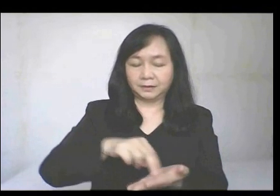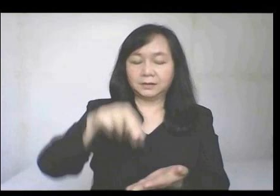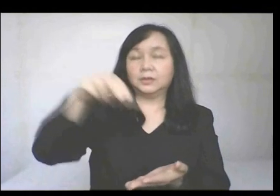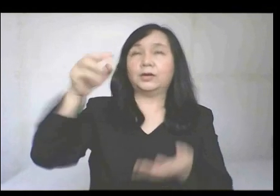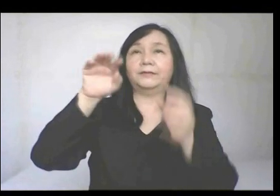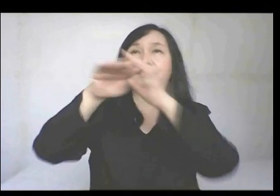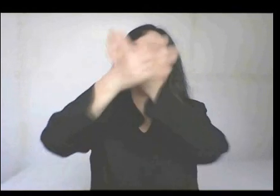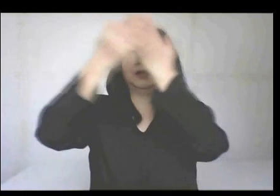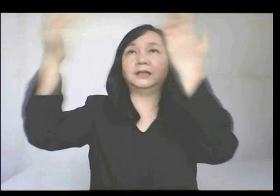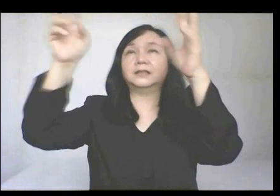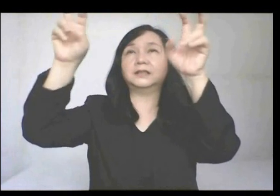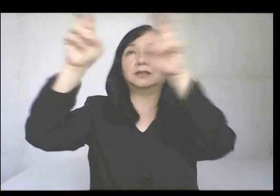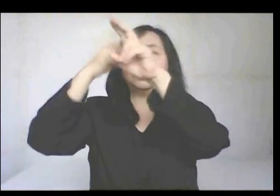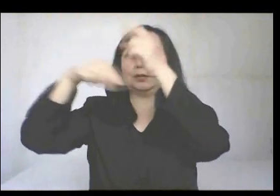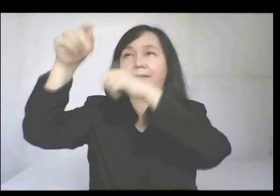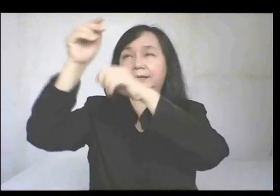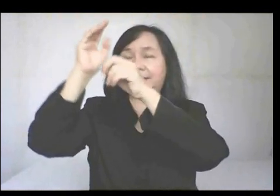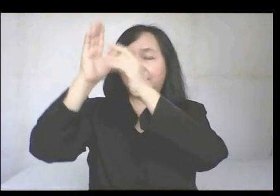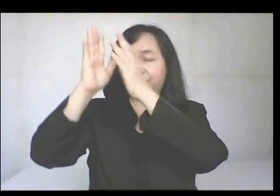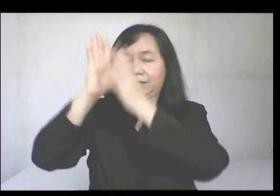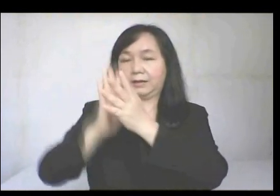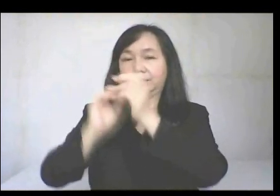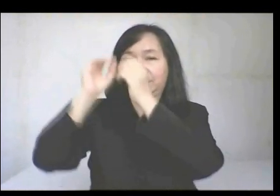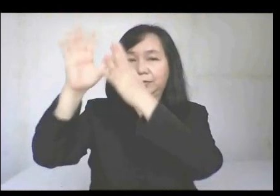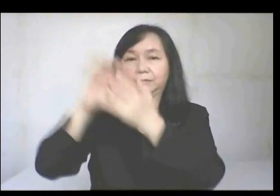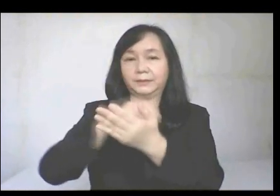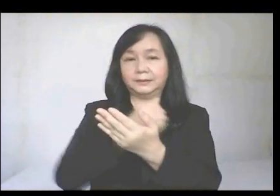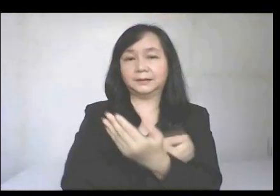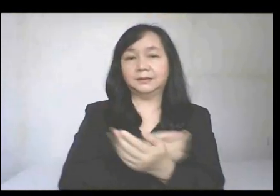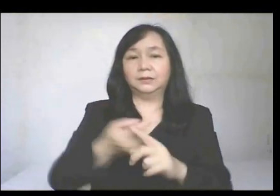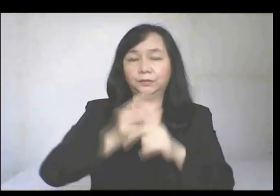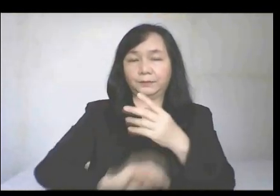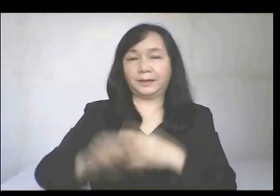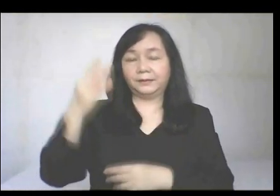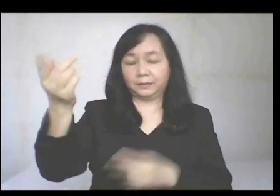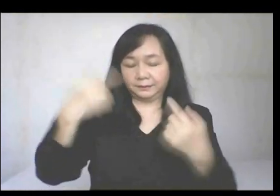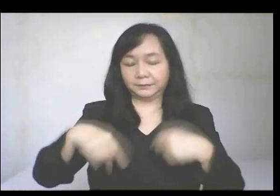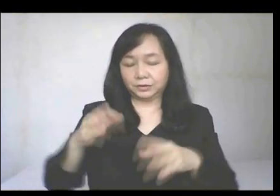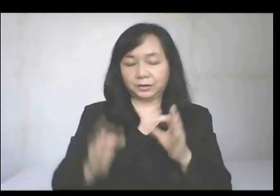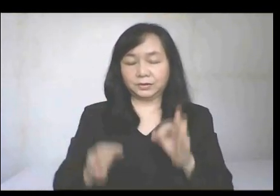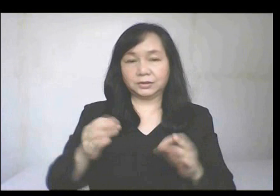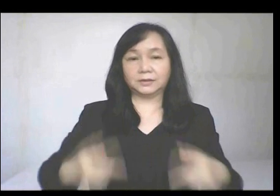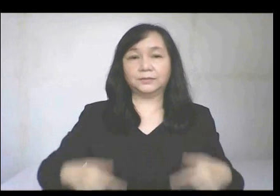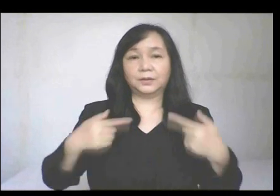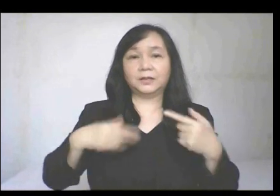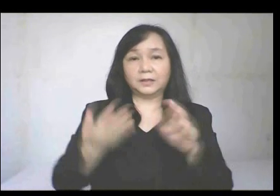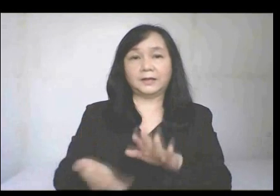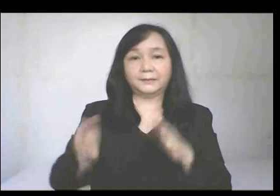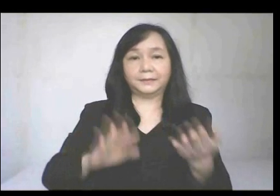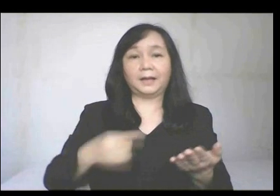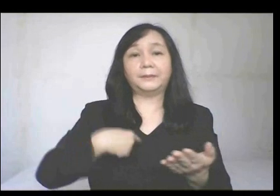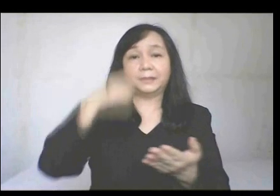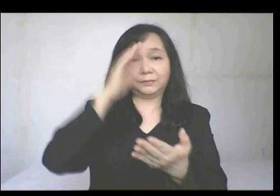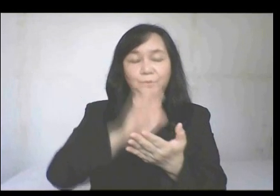He ascended into heaven, and is seated at the right hand of God the Father Almighty. From there He will come to judge the living and